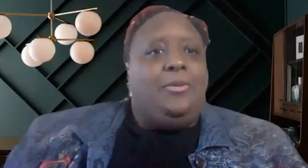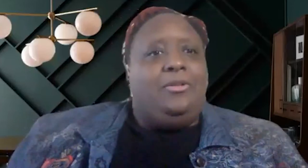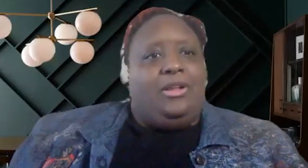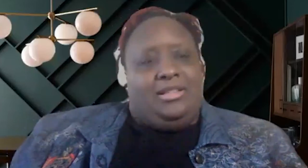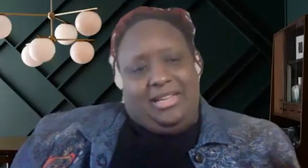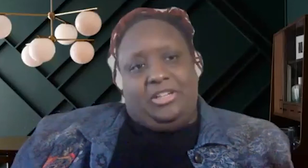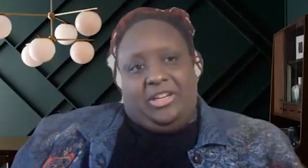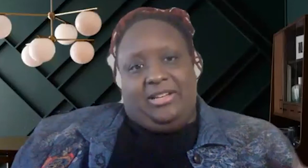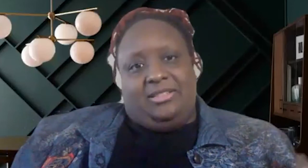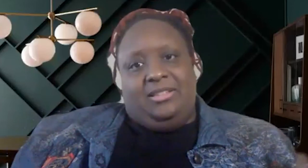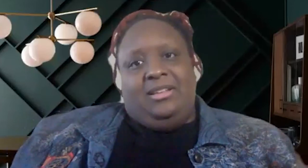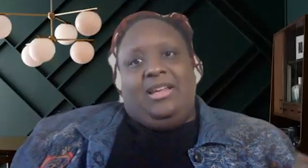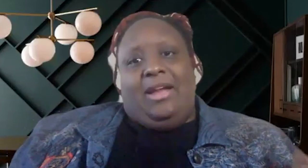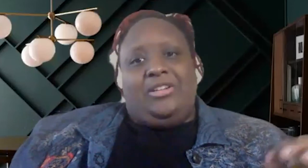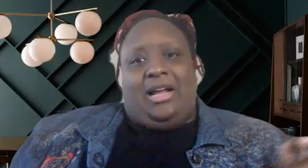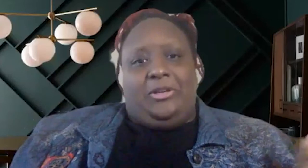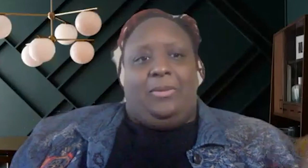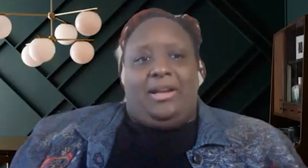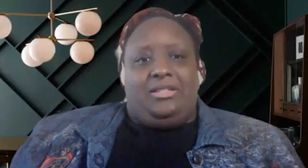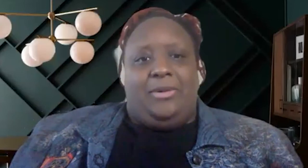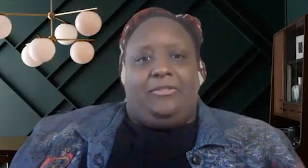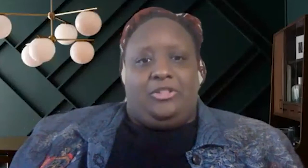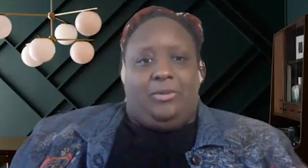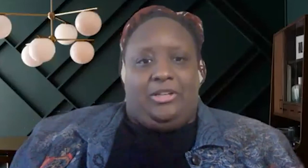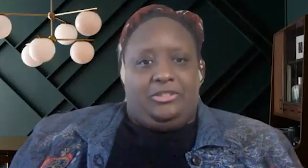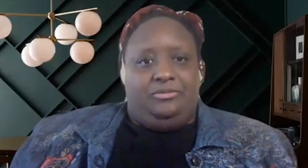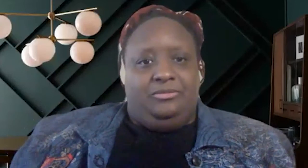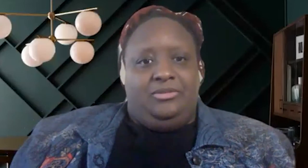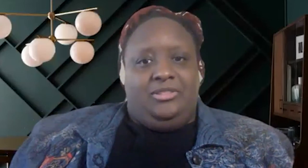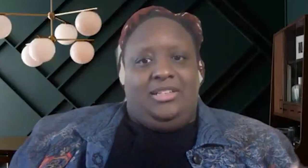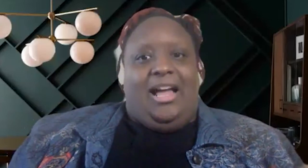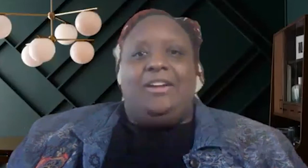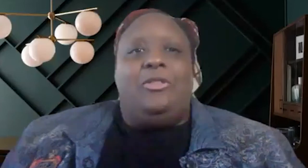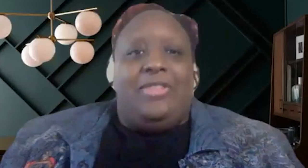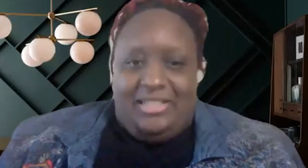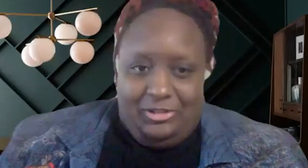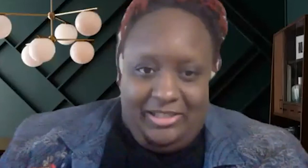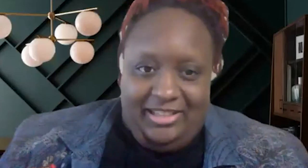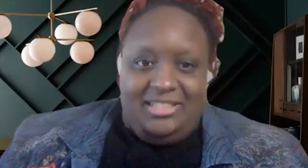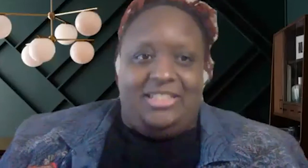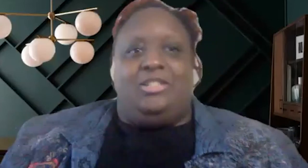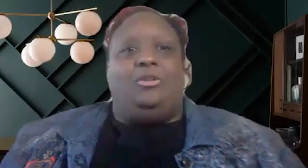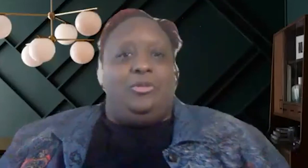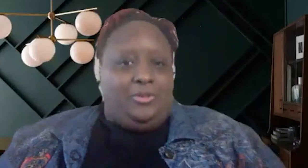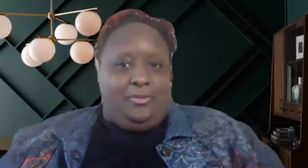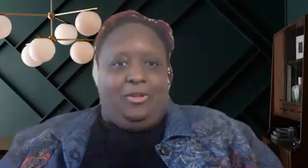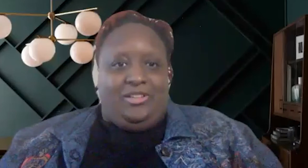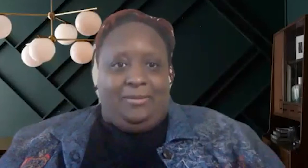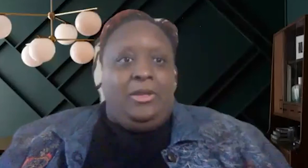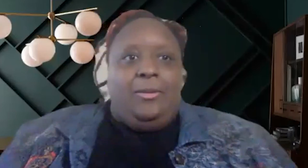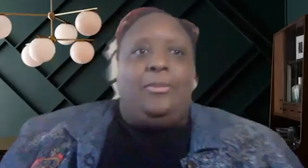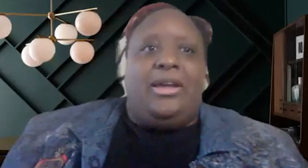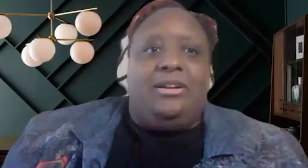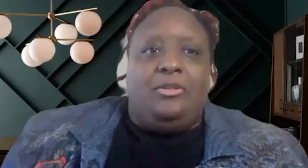give people a second chance every time in your mind to make a first impression. I know that that sounds ridiculous because you don't know these people all the